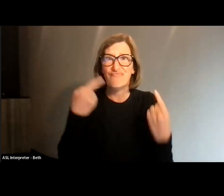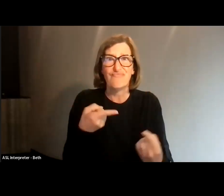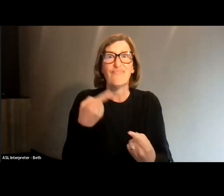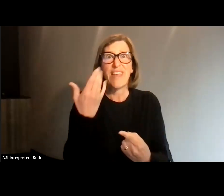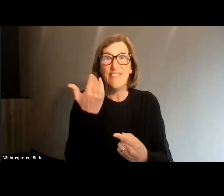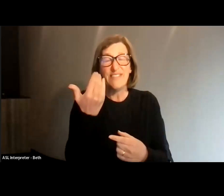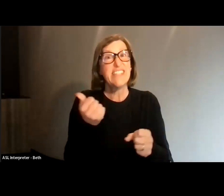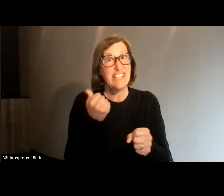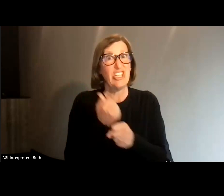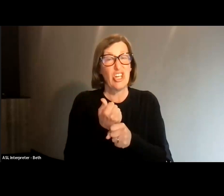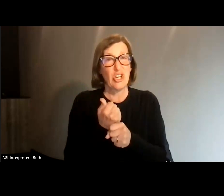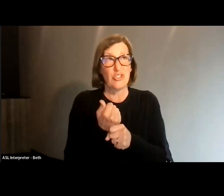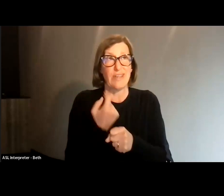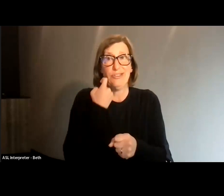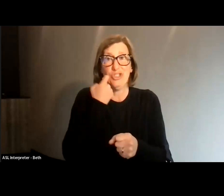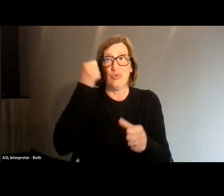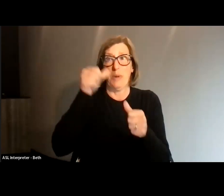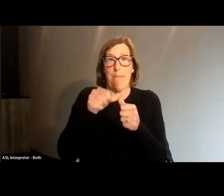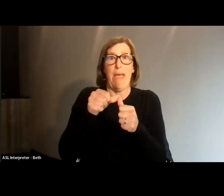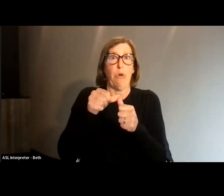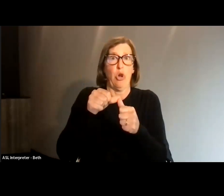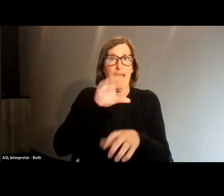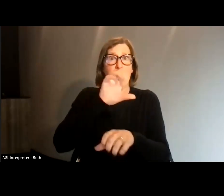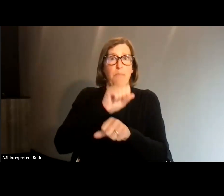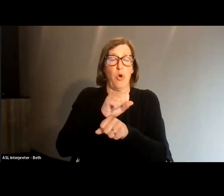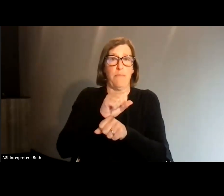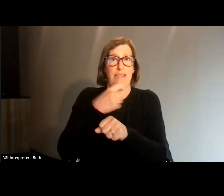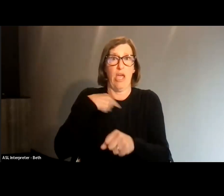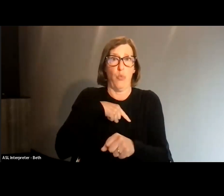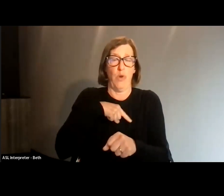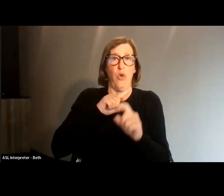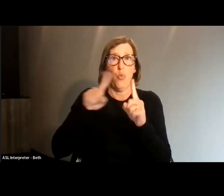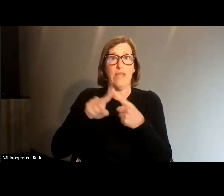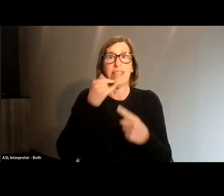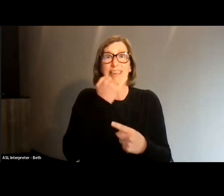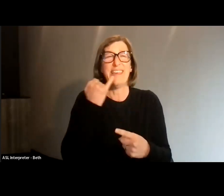I just was reminded of a visit that Steve Rose and I made back in